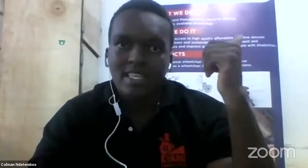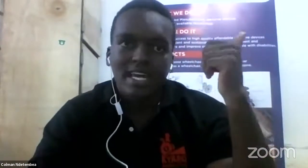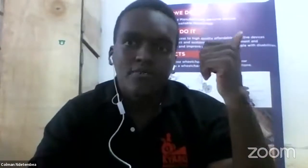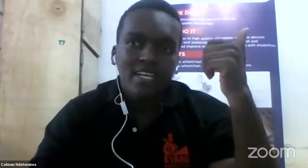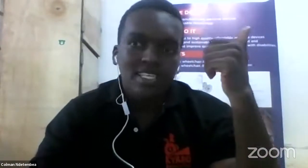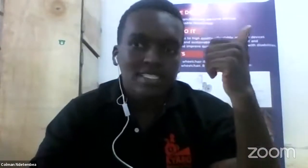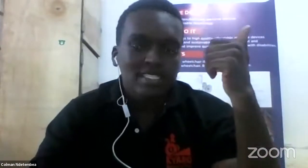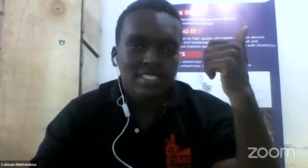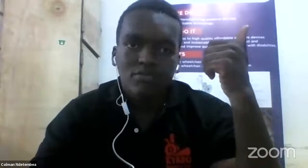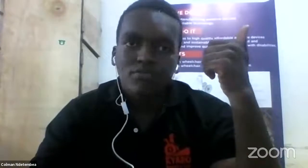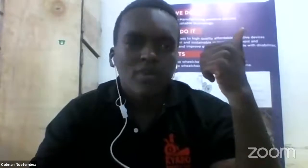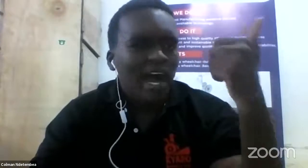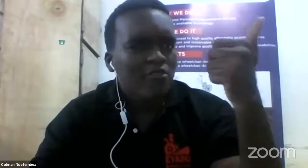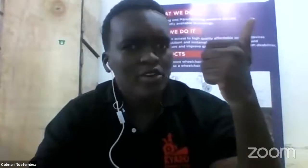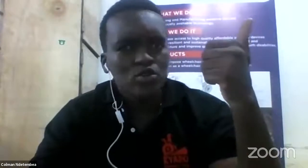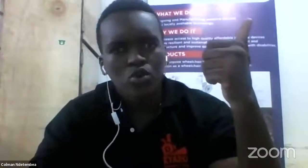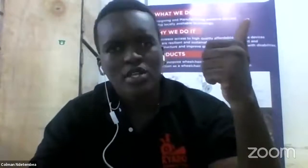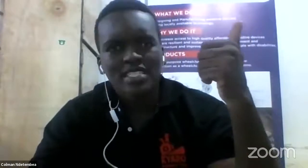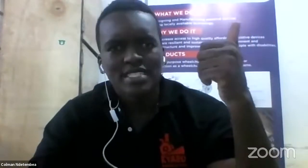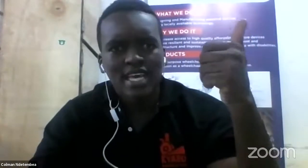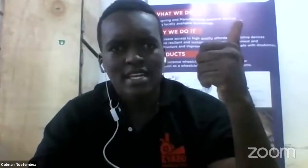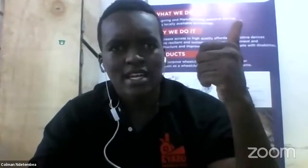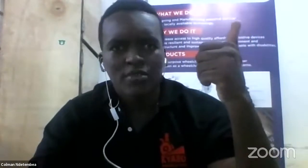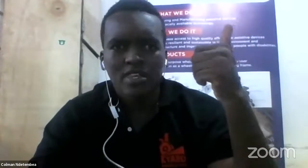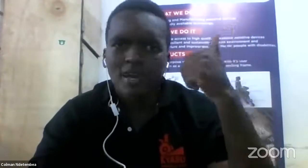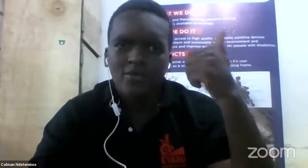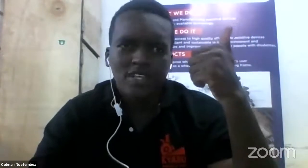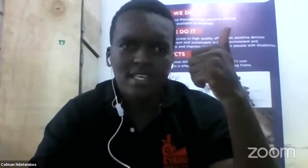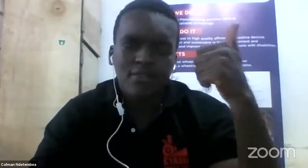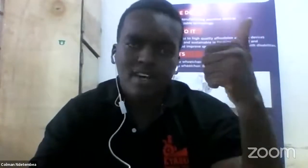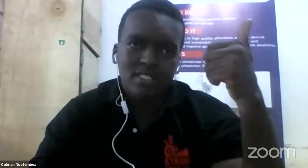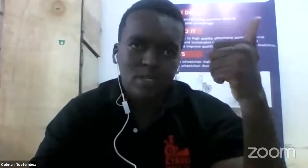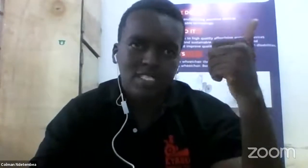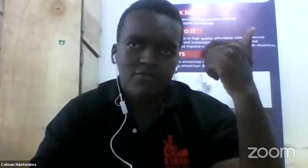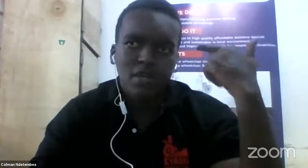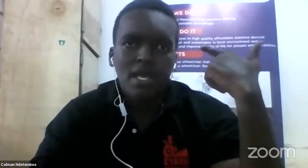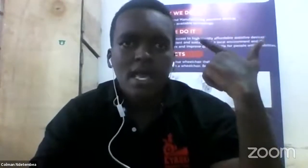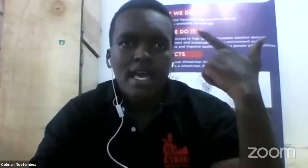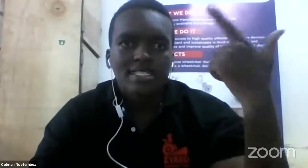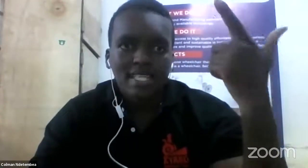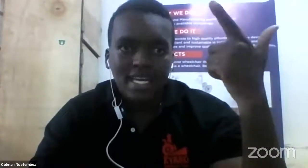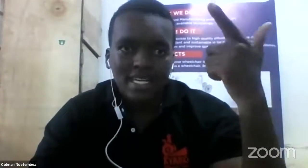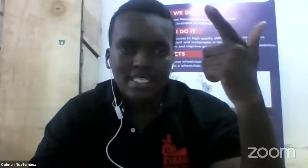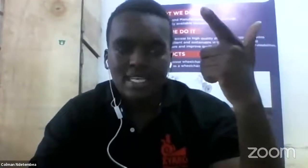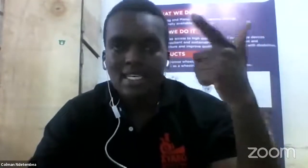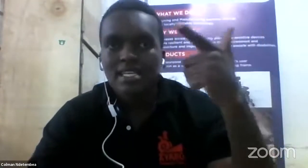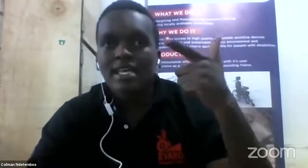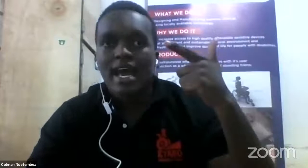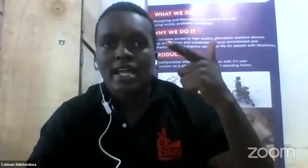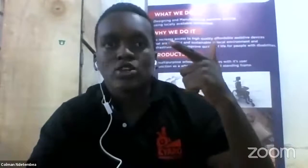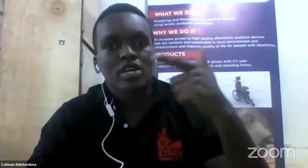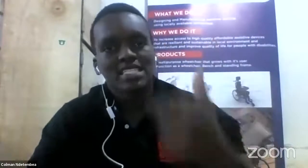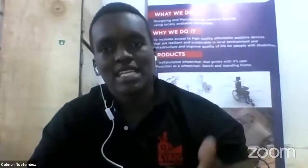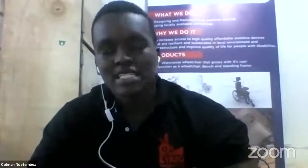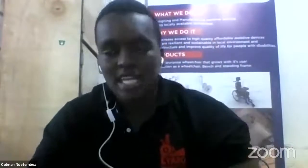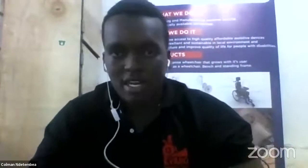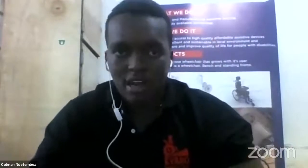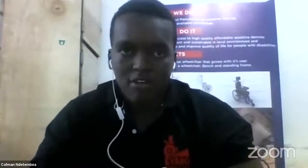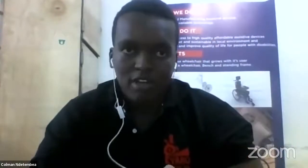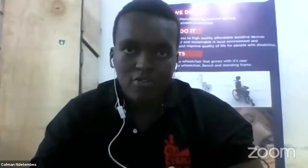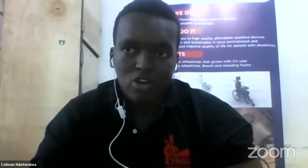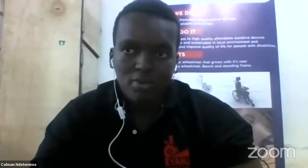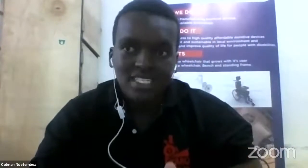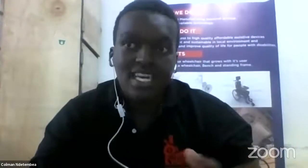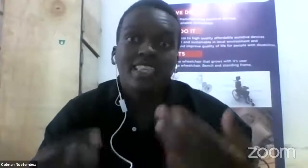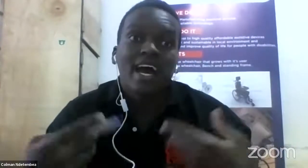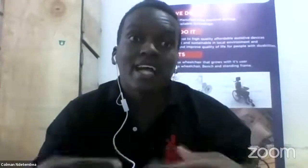there. Their devices are very cool in design and everything, but first, they're very expensive. And second, they are not resilient in